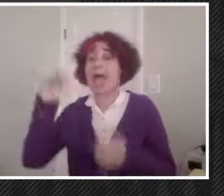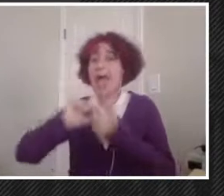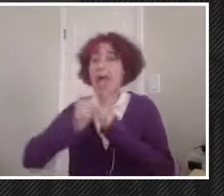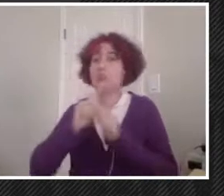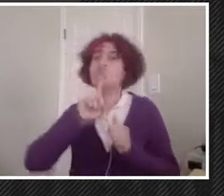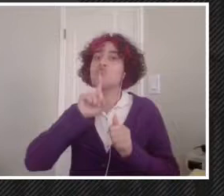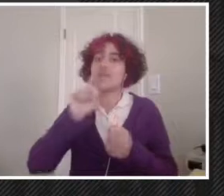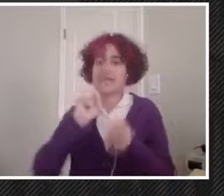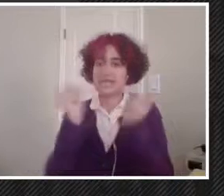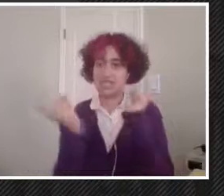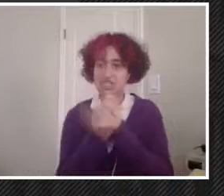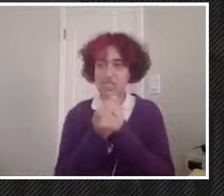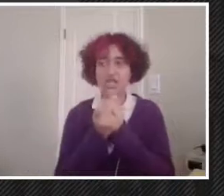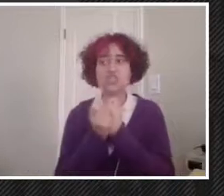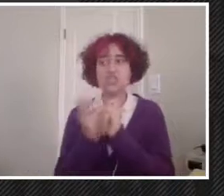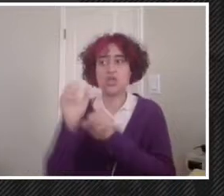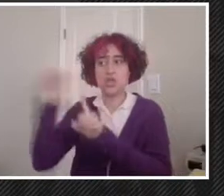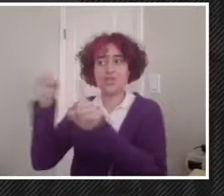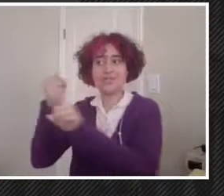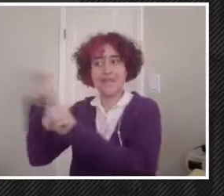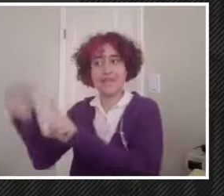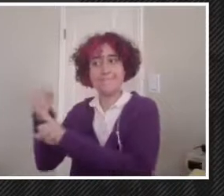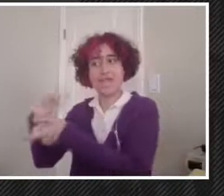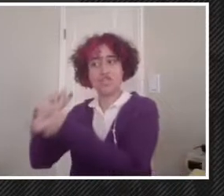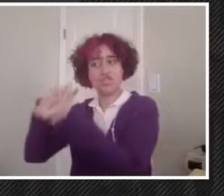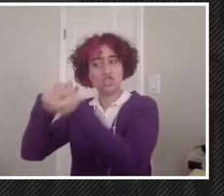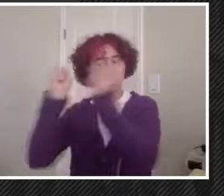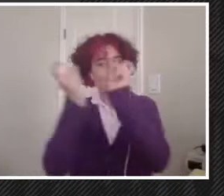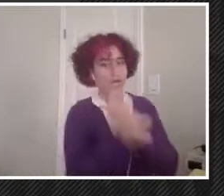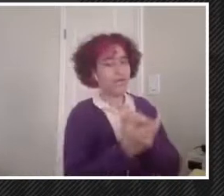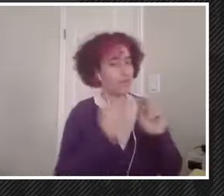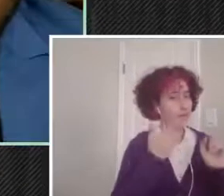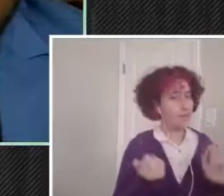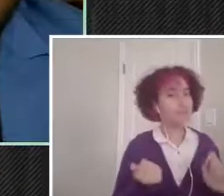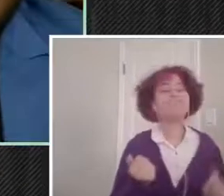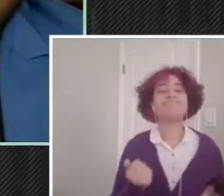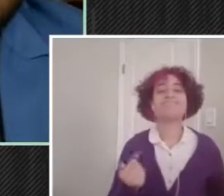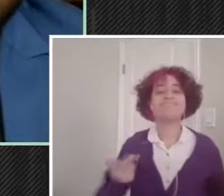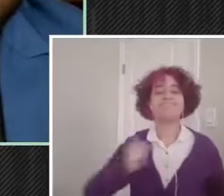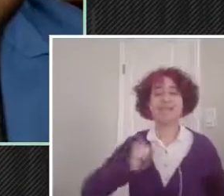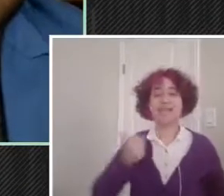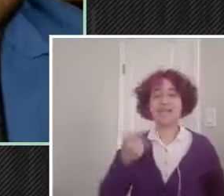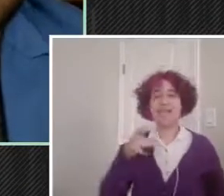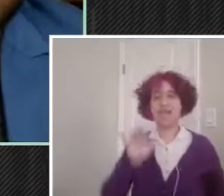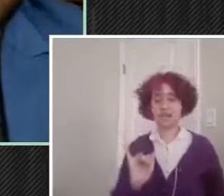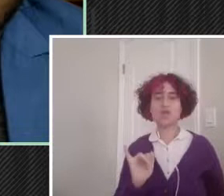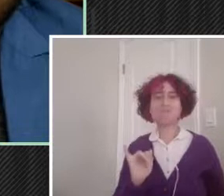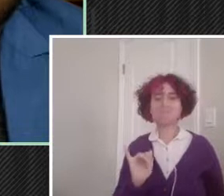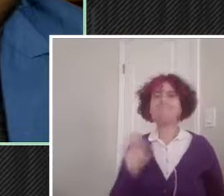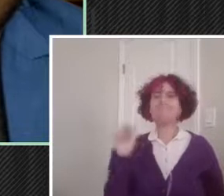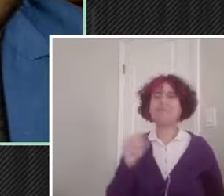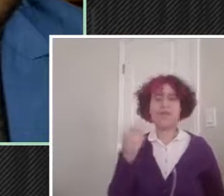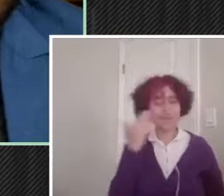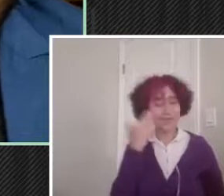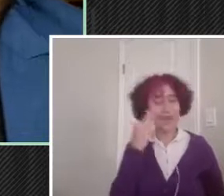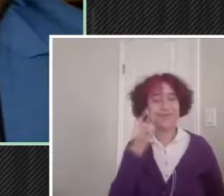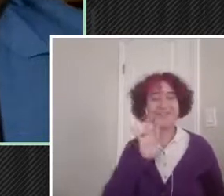talk about that as well? Well, you know, and we talked about this yesterday or the day